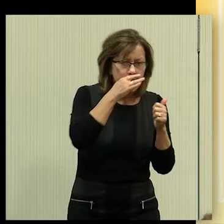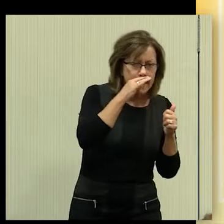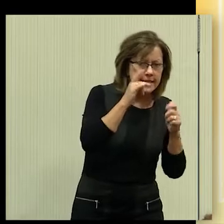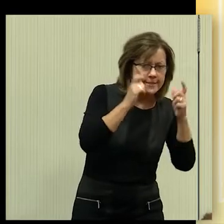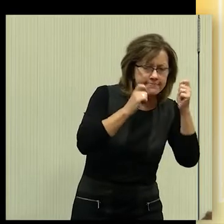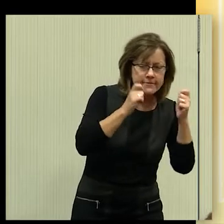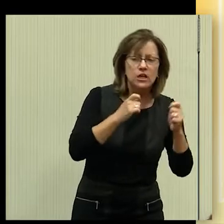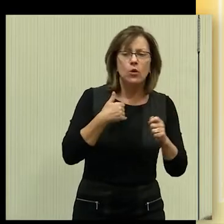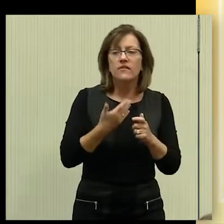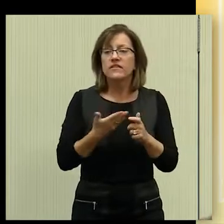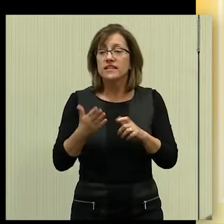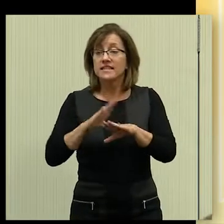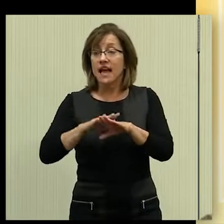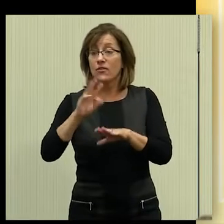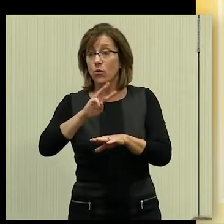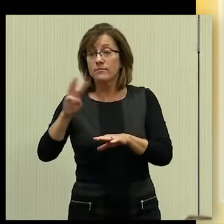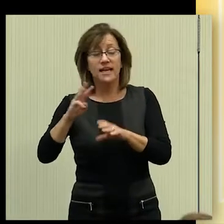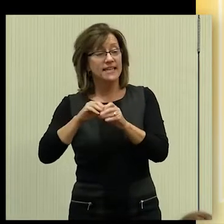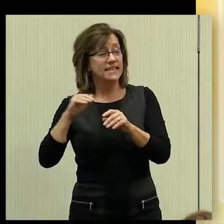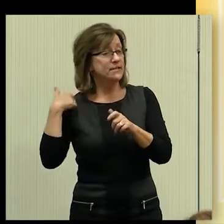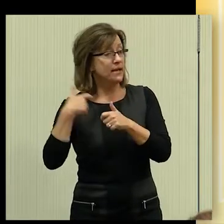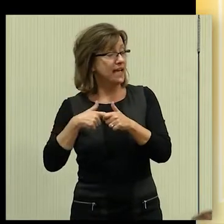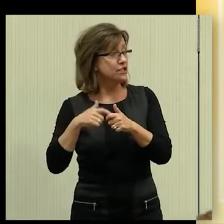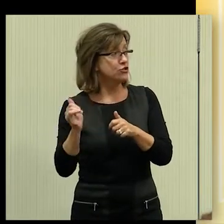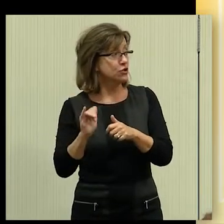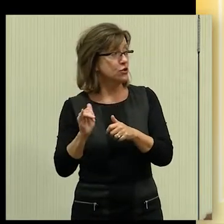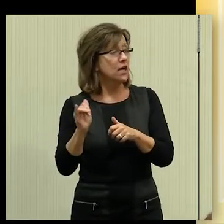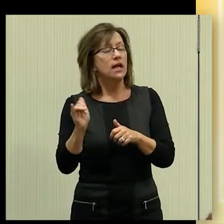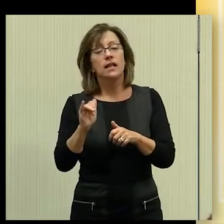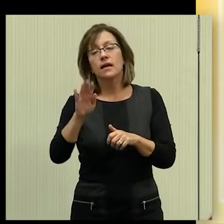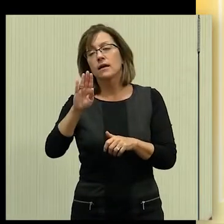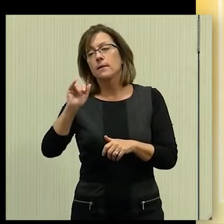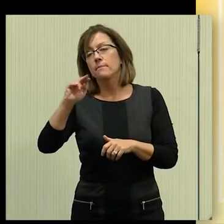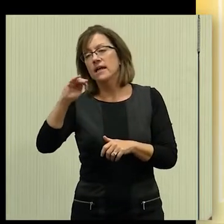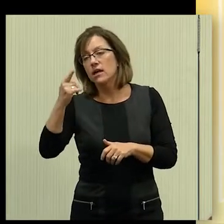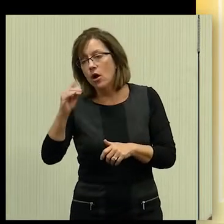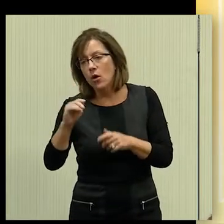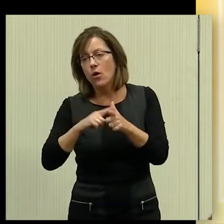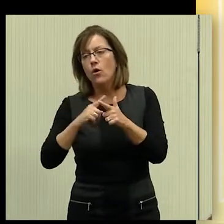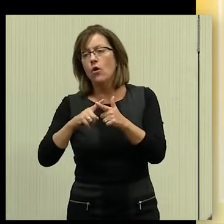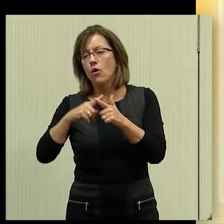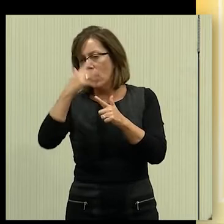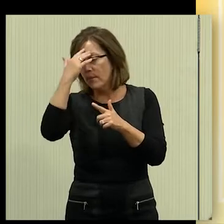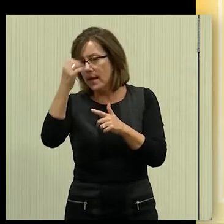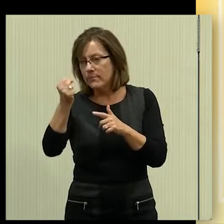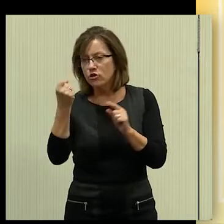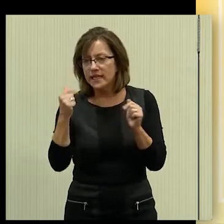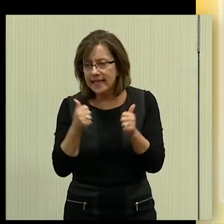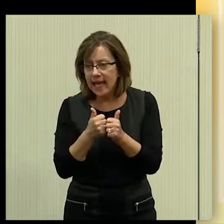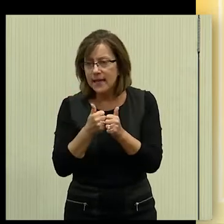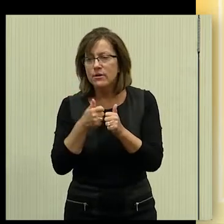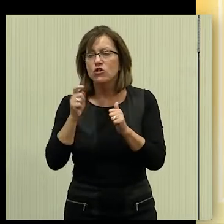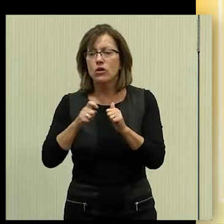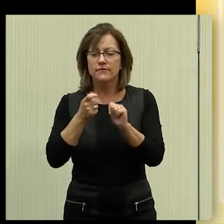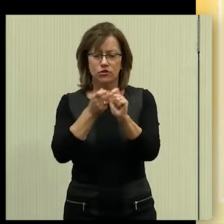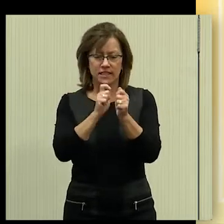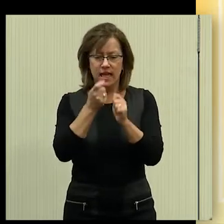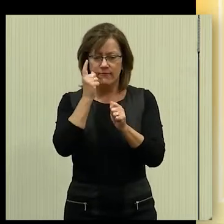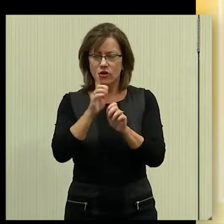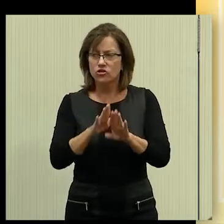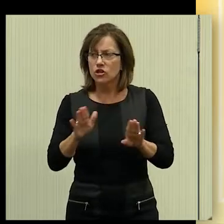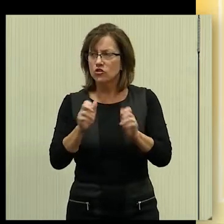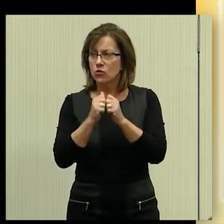in Spanish too. Things like bingo or a memory game, and again, you'd have to adapt this for children with visual impairments,